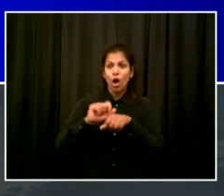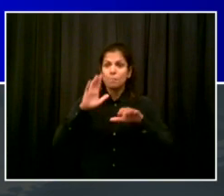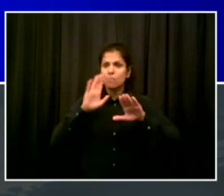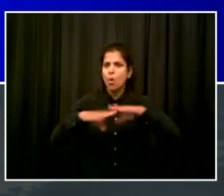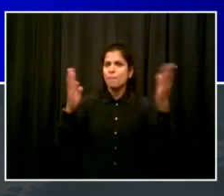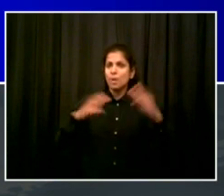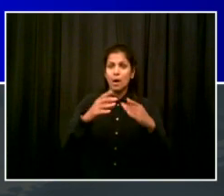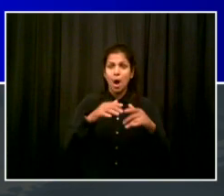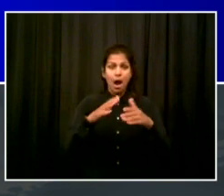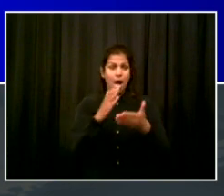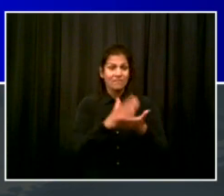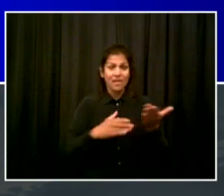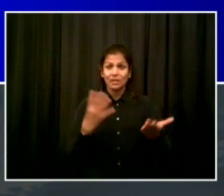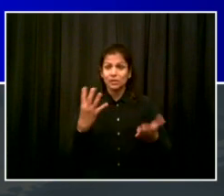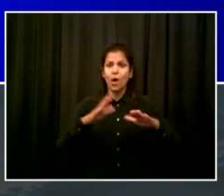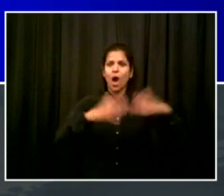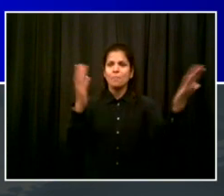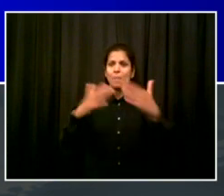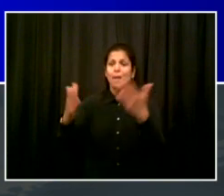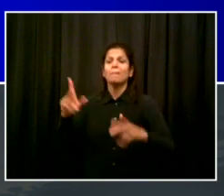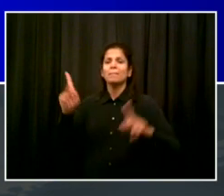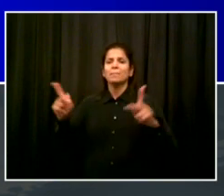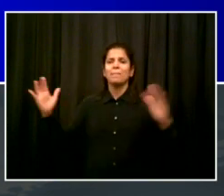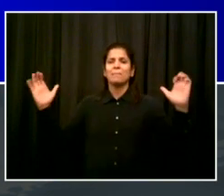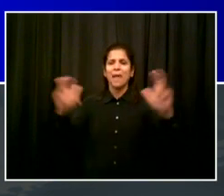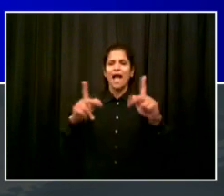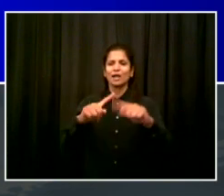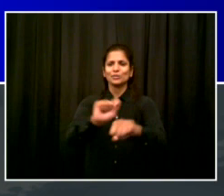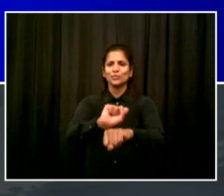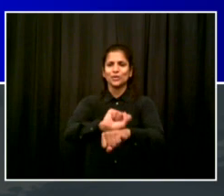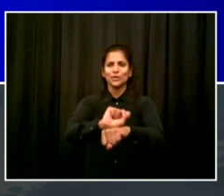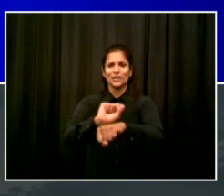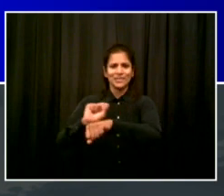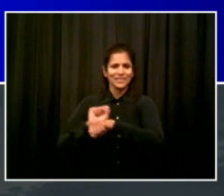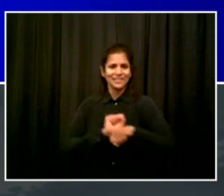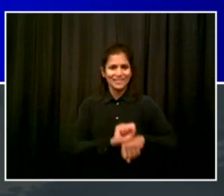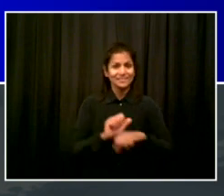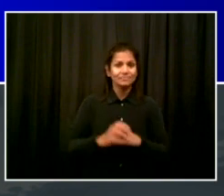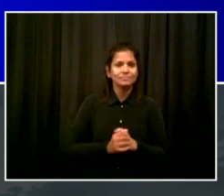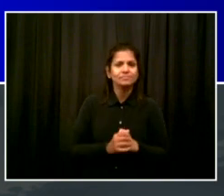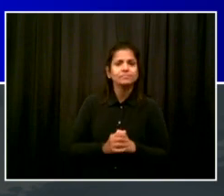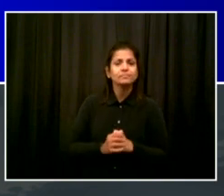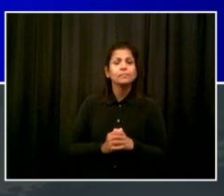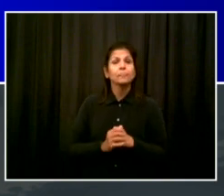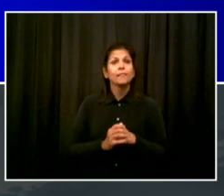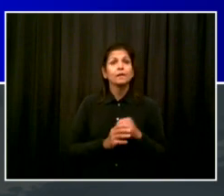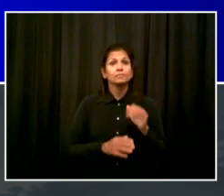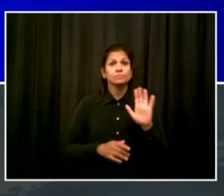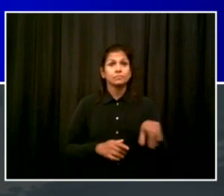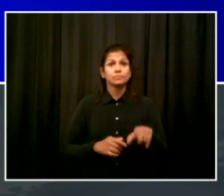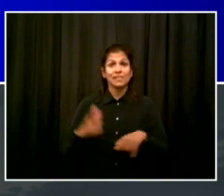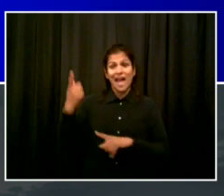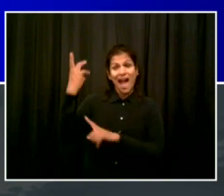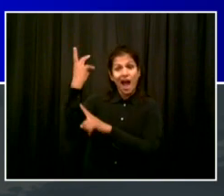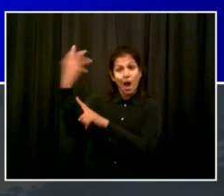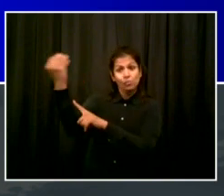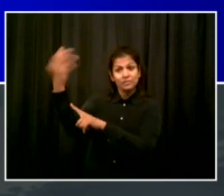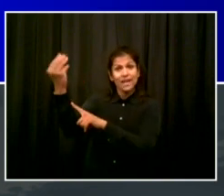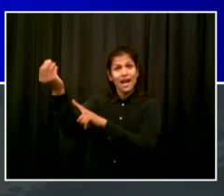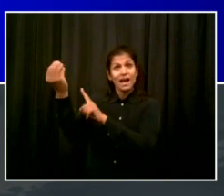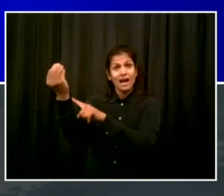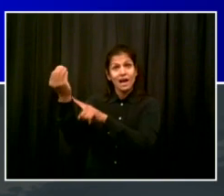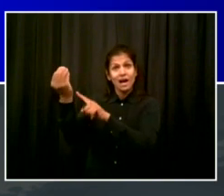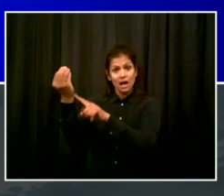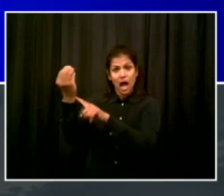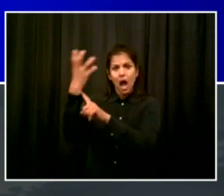phase 4, let's focus first on outdoors. And again, outdoors has proven to be the area where we're seeing a lot of things work